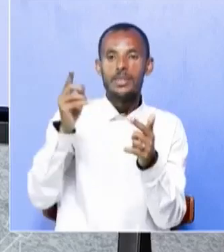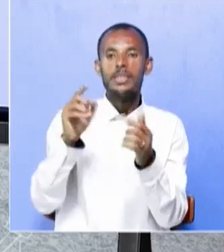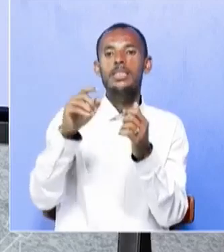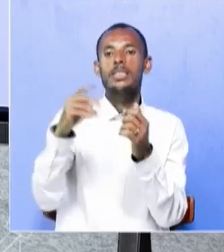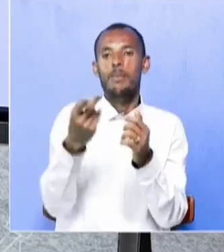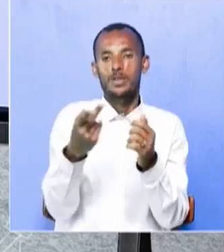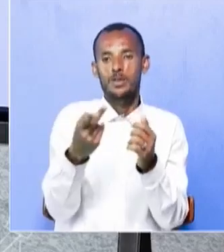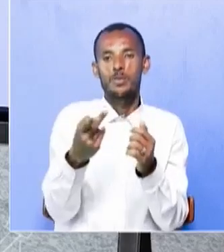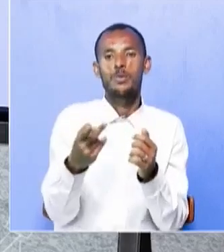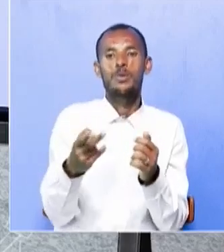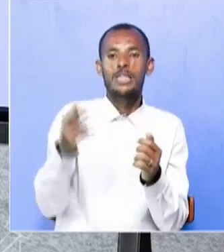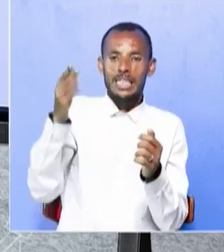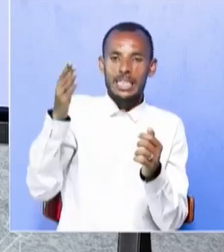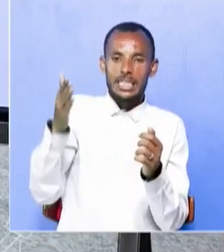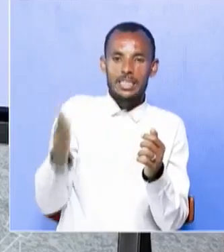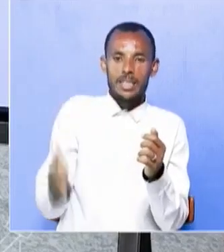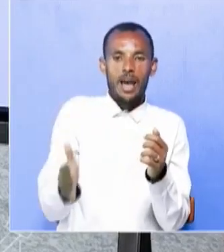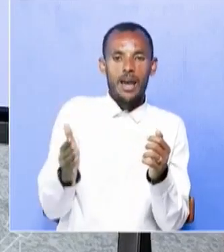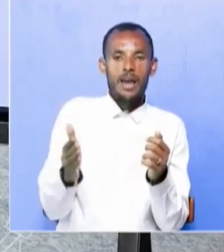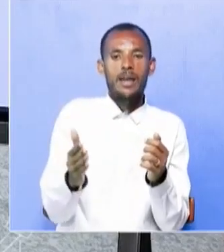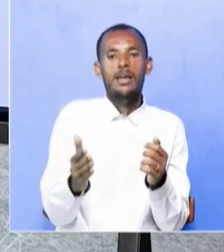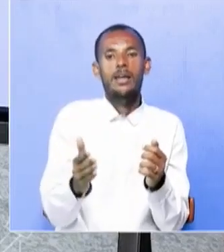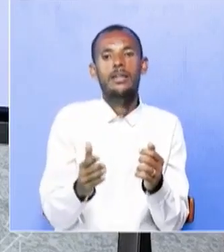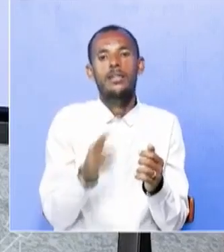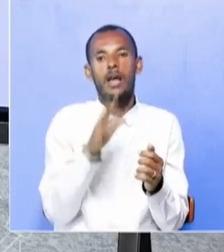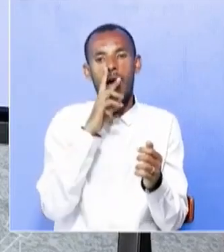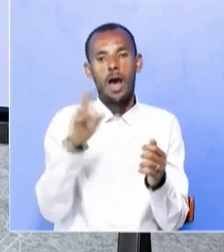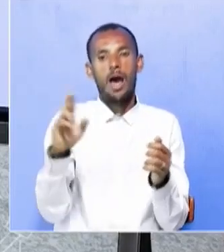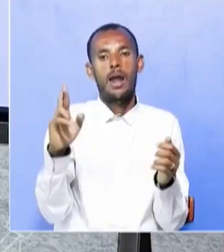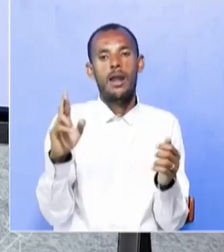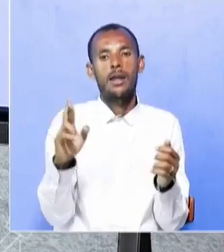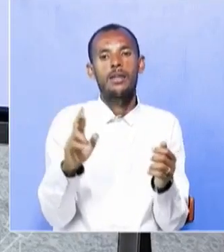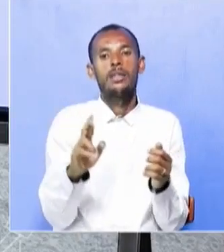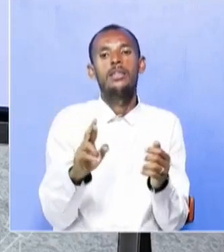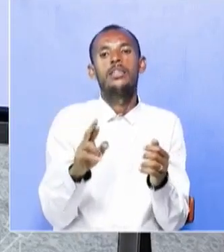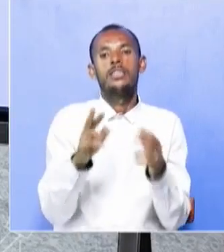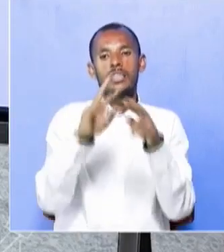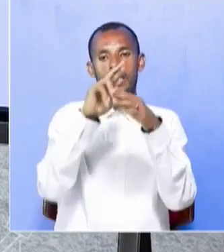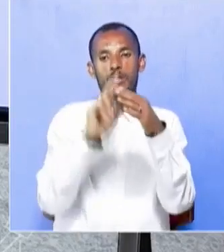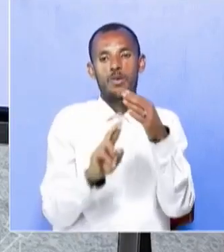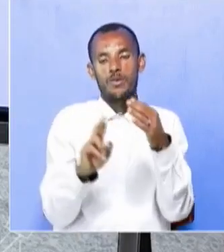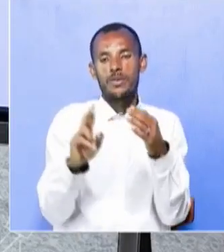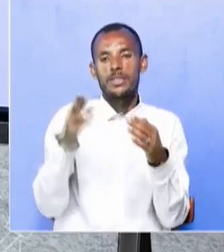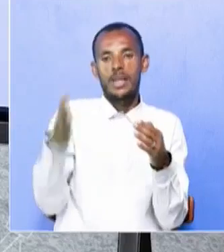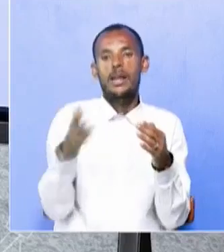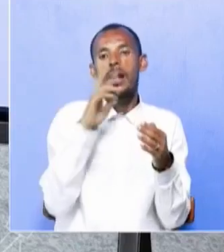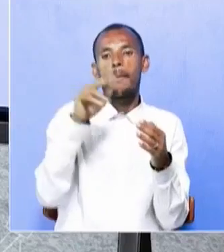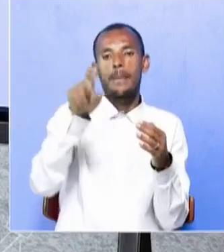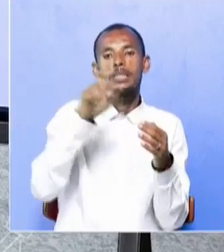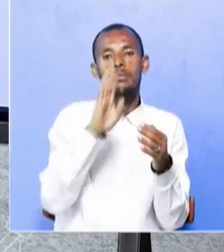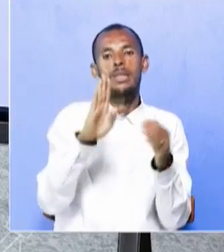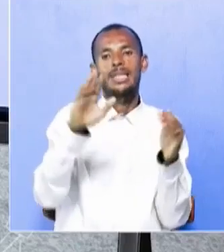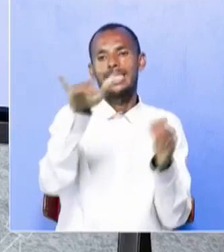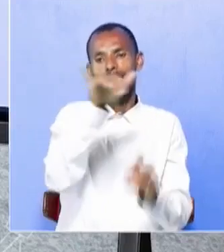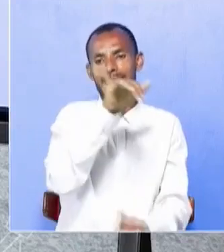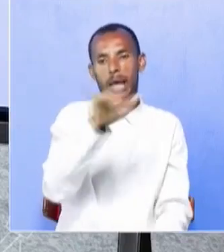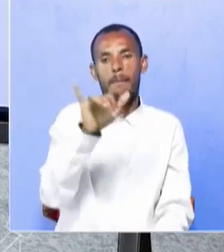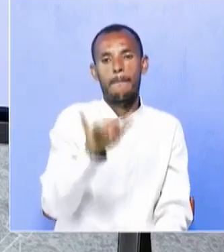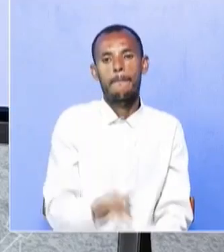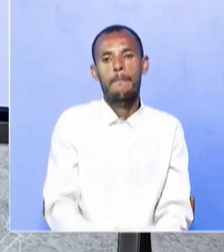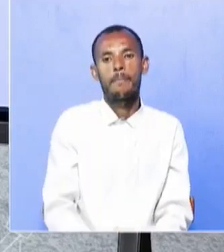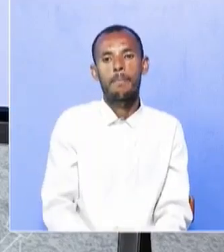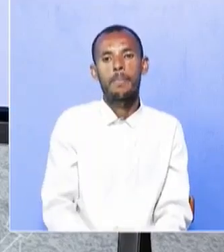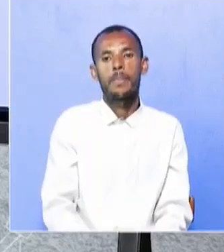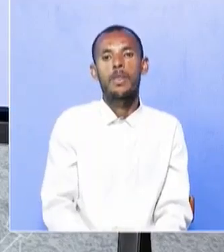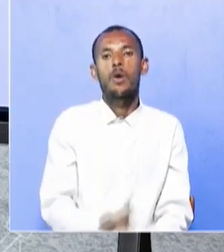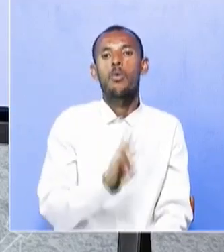of corresponding sides, okay, the ratio of corresponding sides must be the same. So